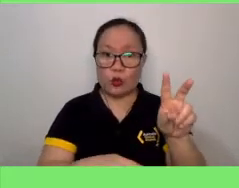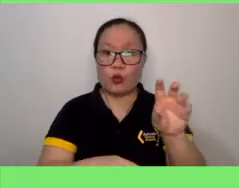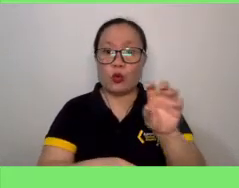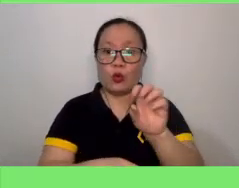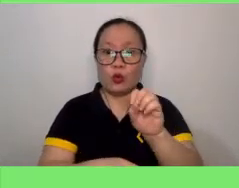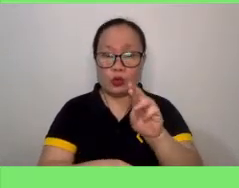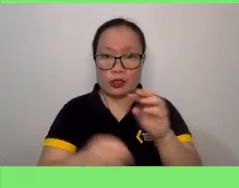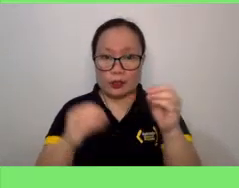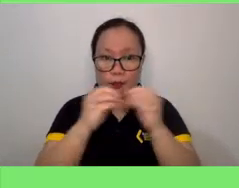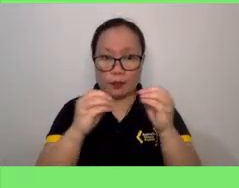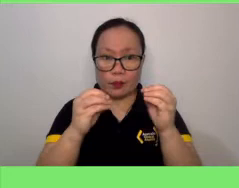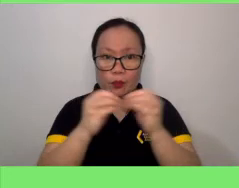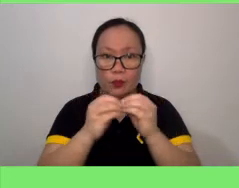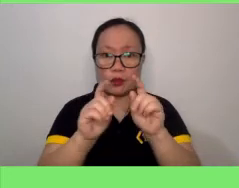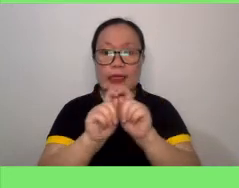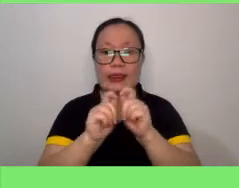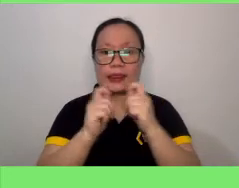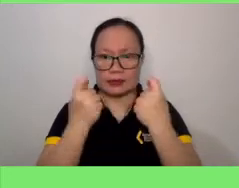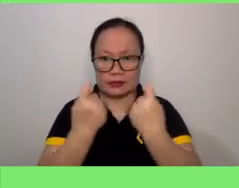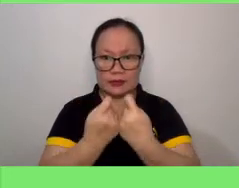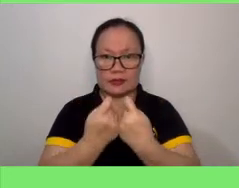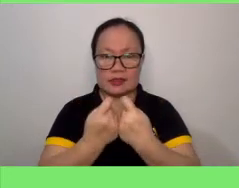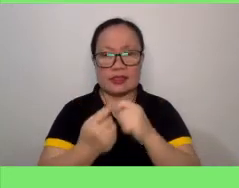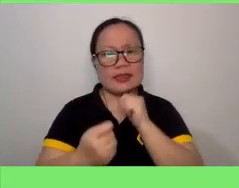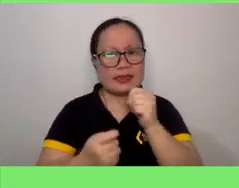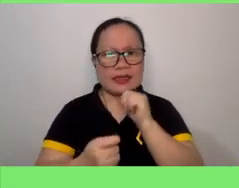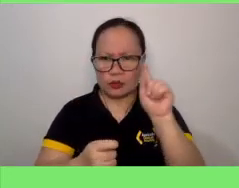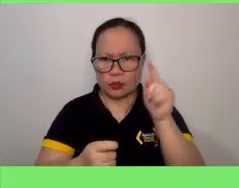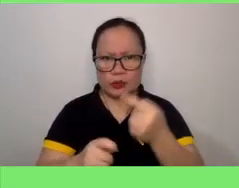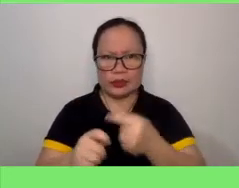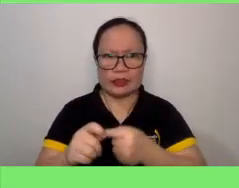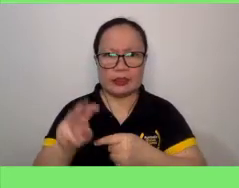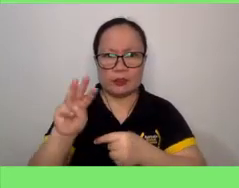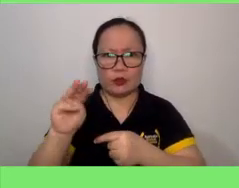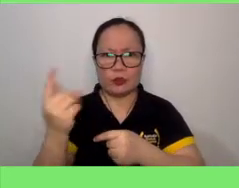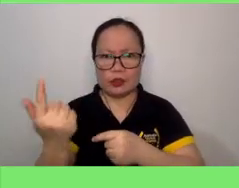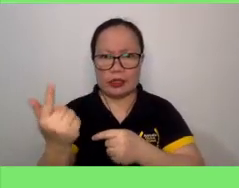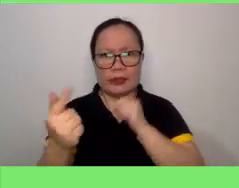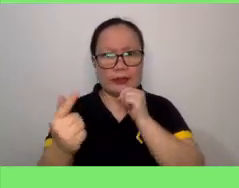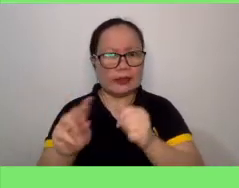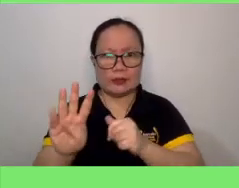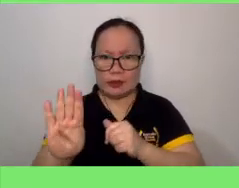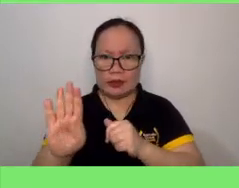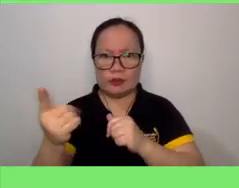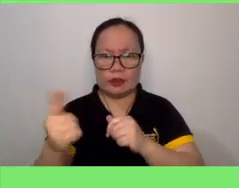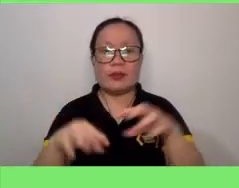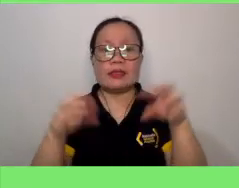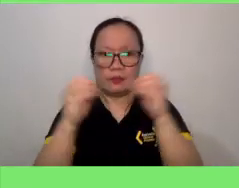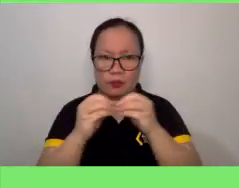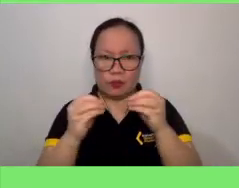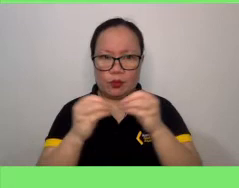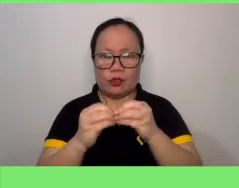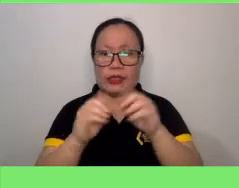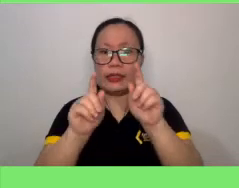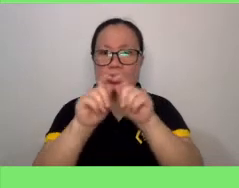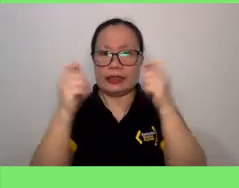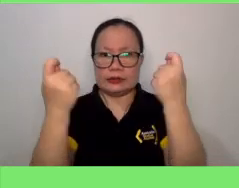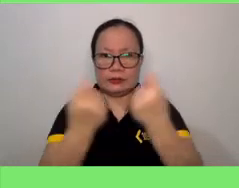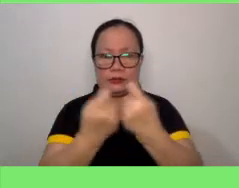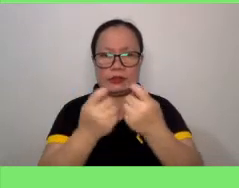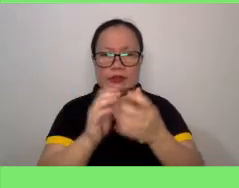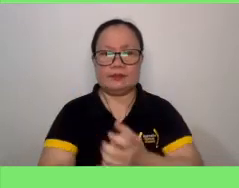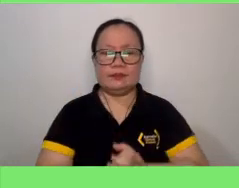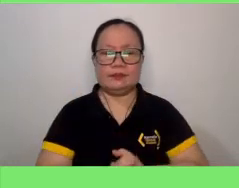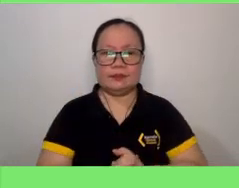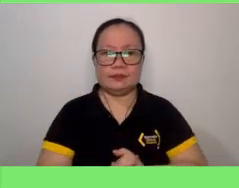siya binomial, hindi na lang siya monomial? So, again, before you watch this video, you need